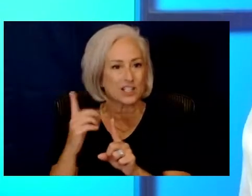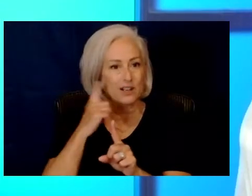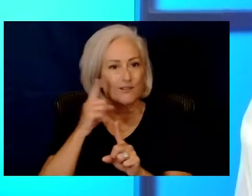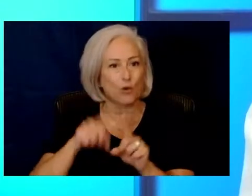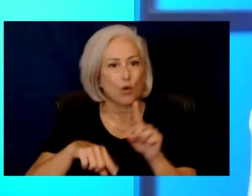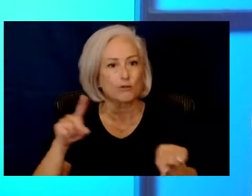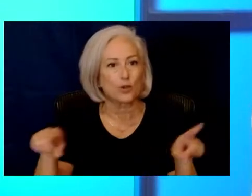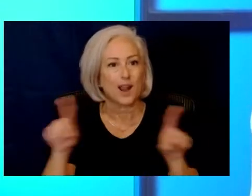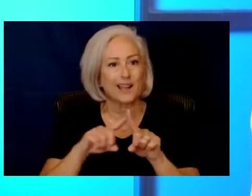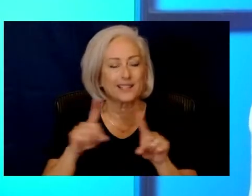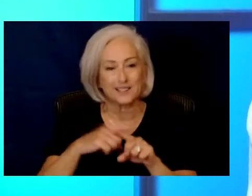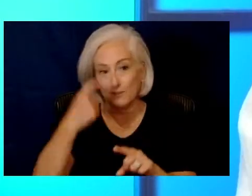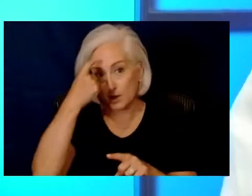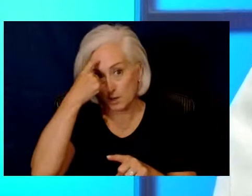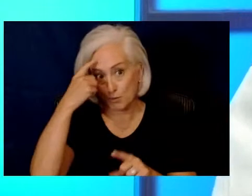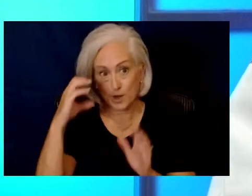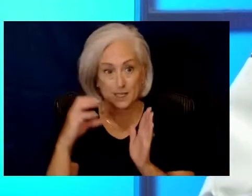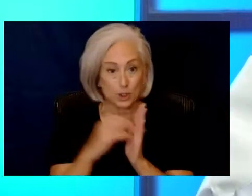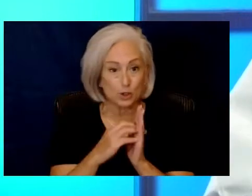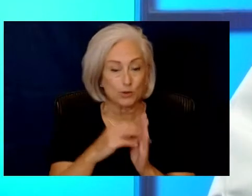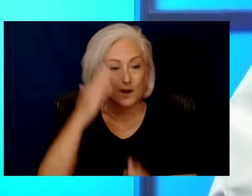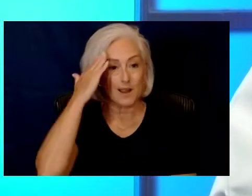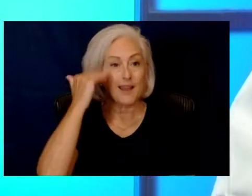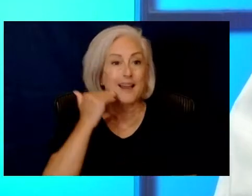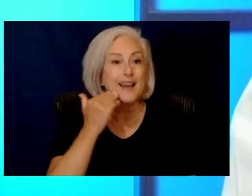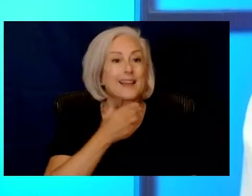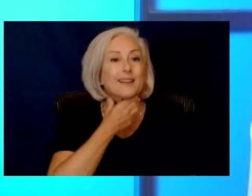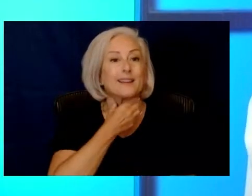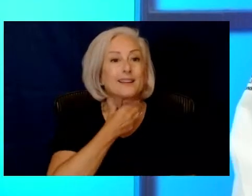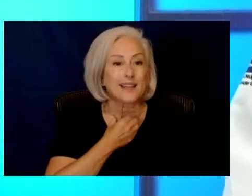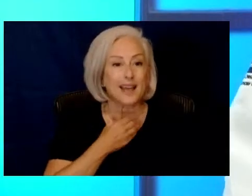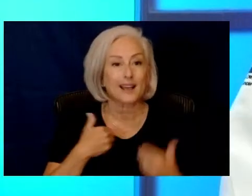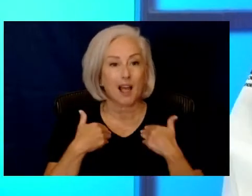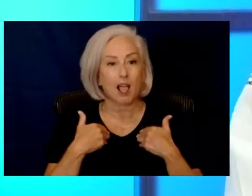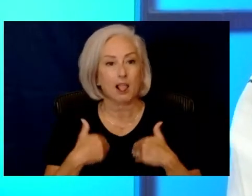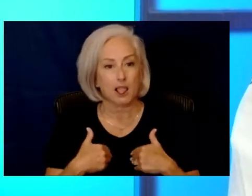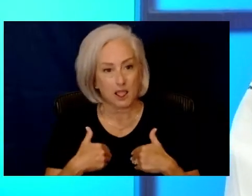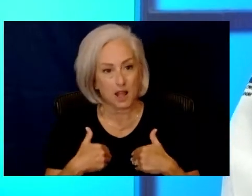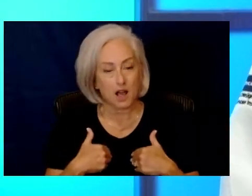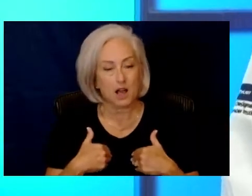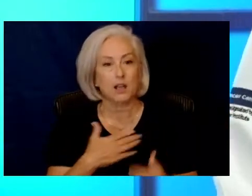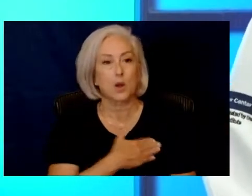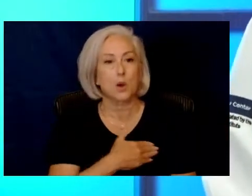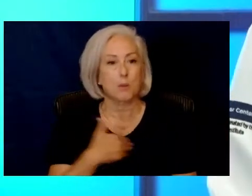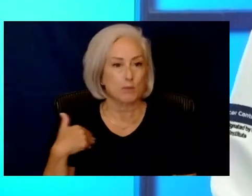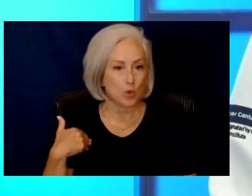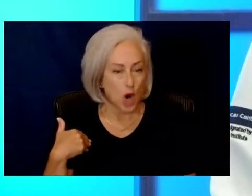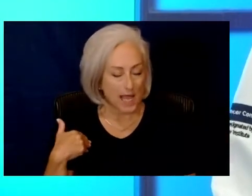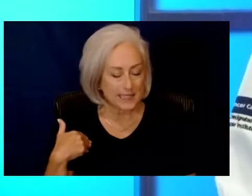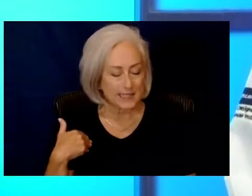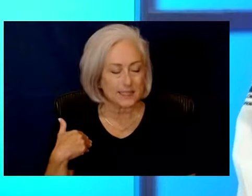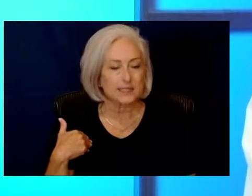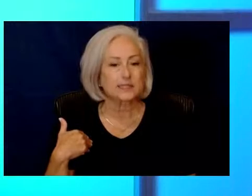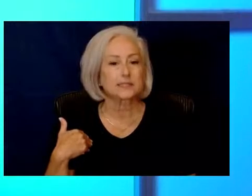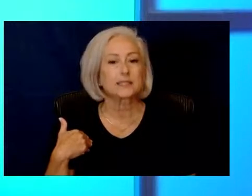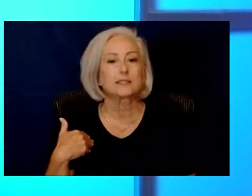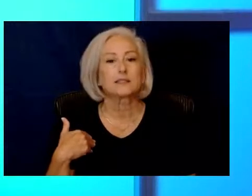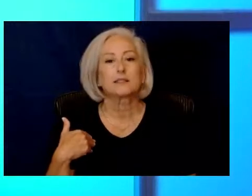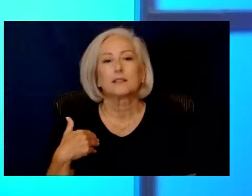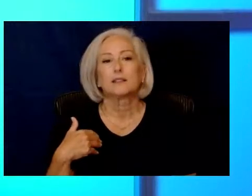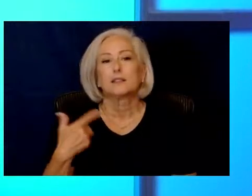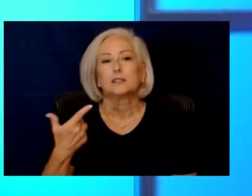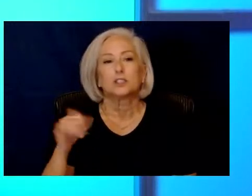brain tumors, head neck cancer, lung cancer, breast cancer, gynecologic